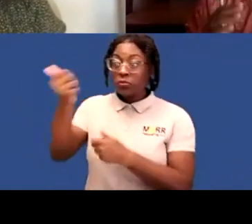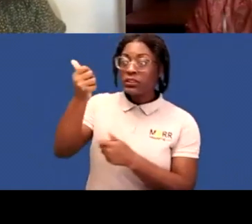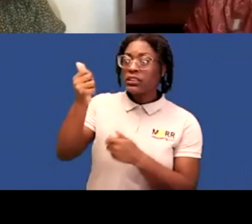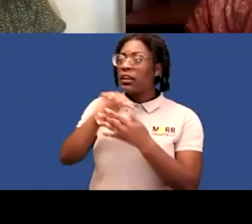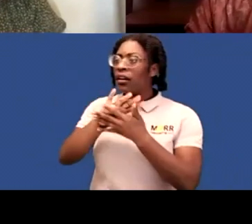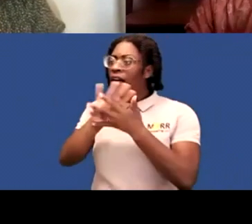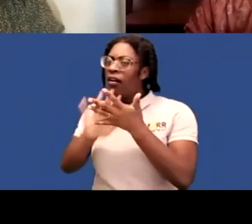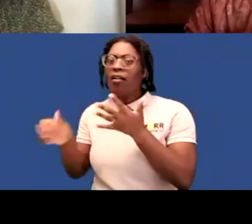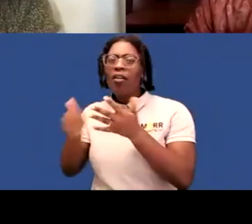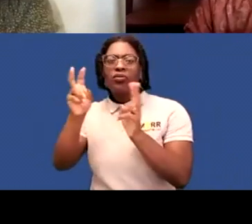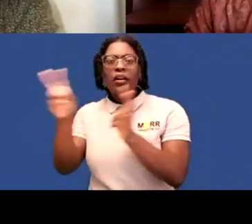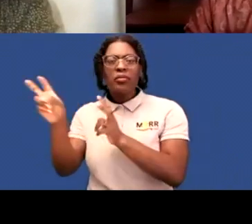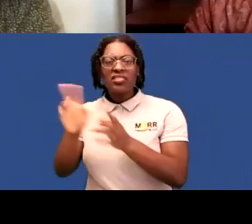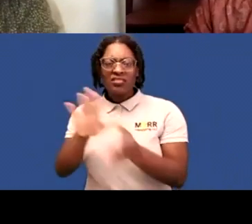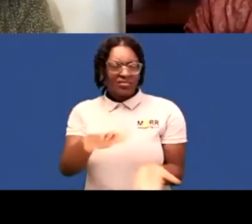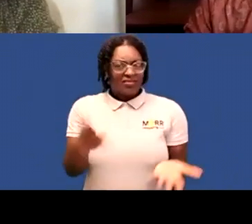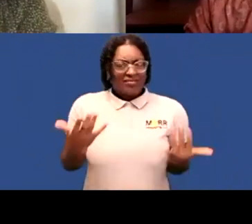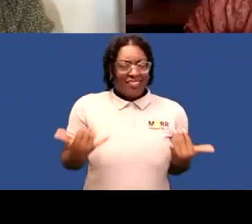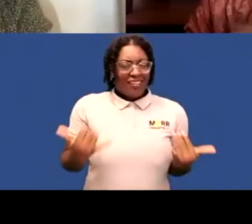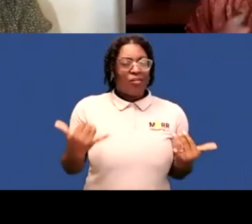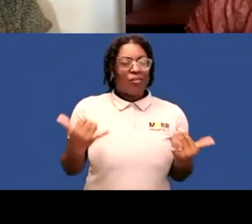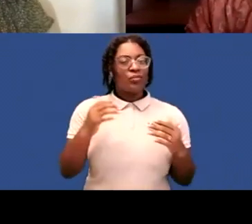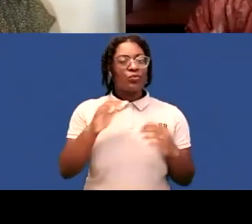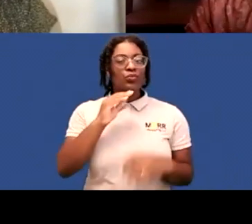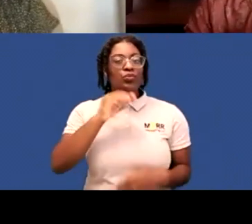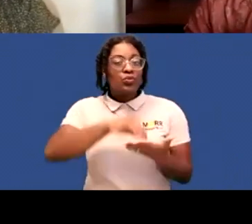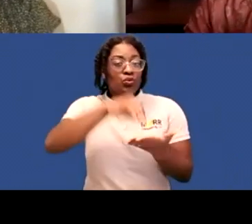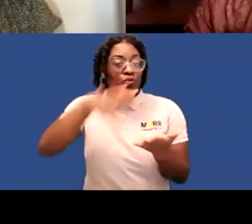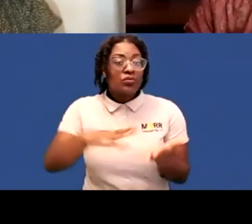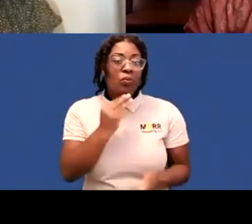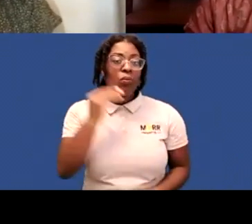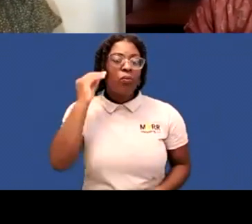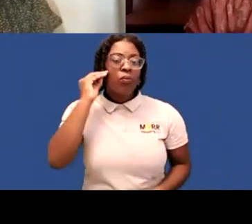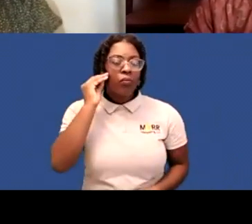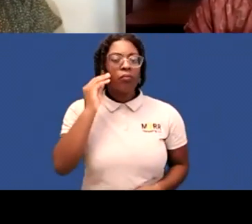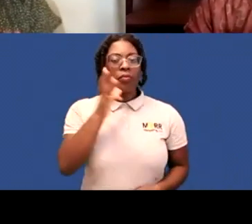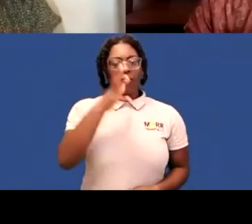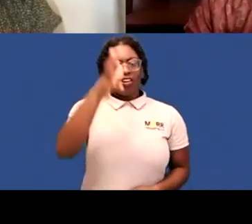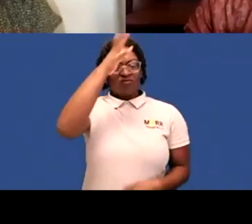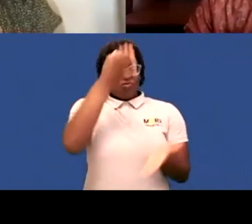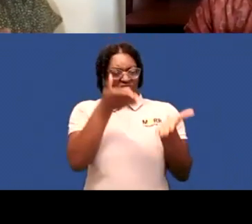room literally, and how can we partner with them